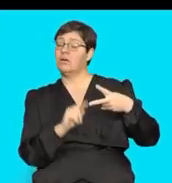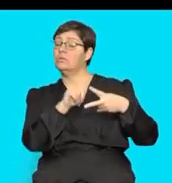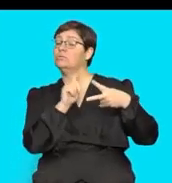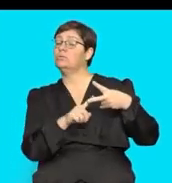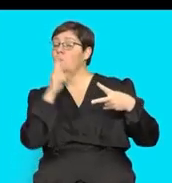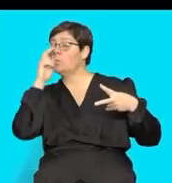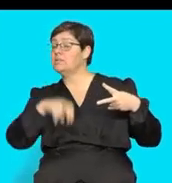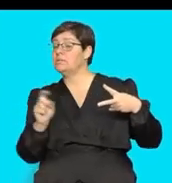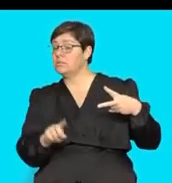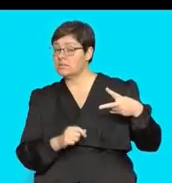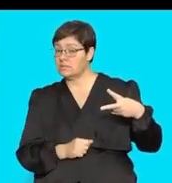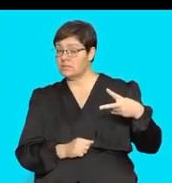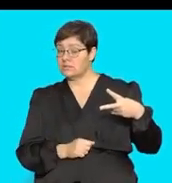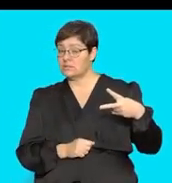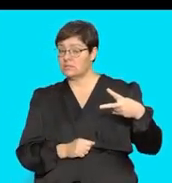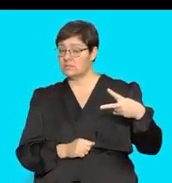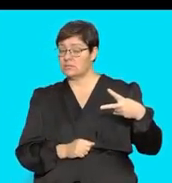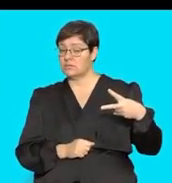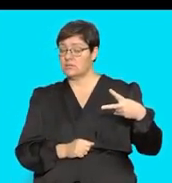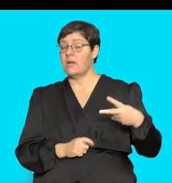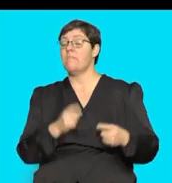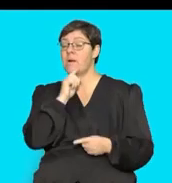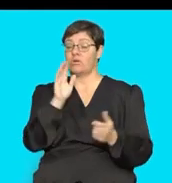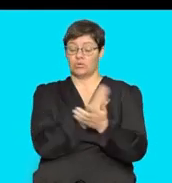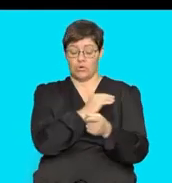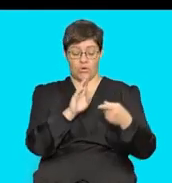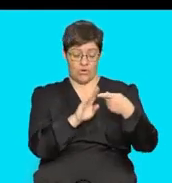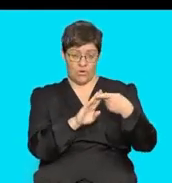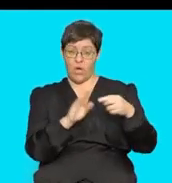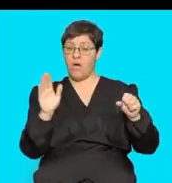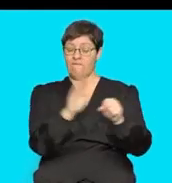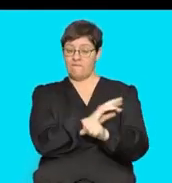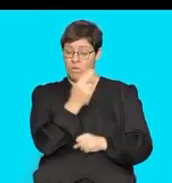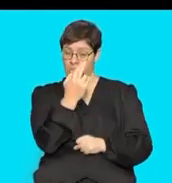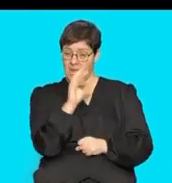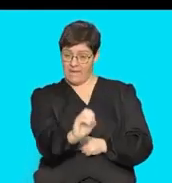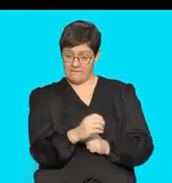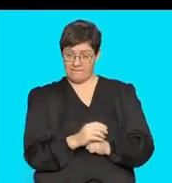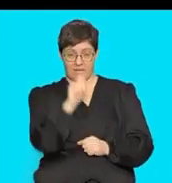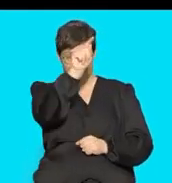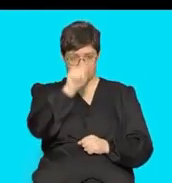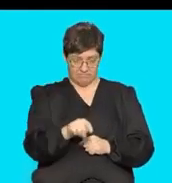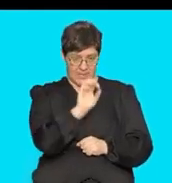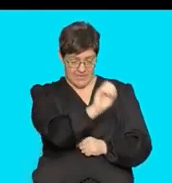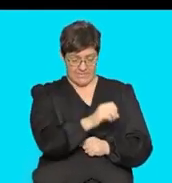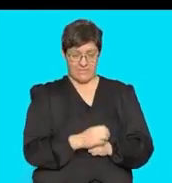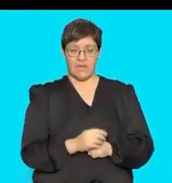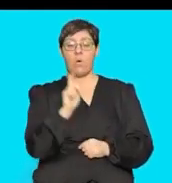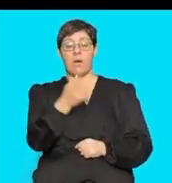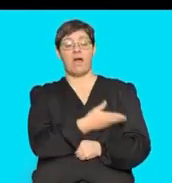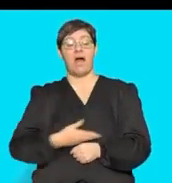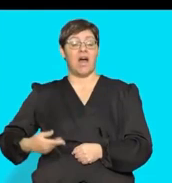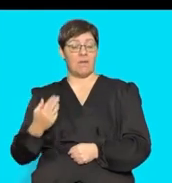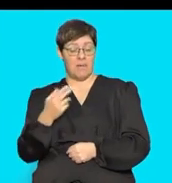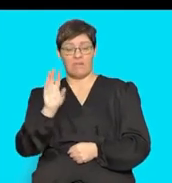two conditions that we need to have? We need to make sure that we have one full pair. There's our full pair and